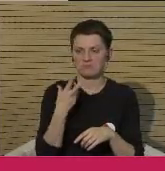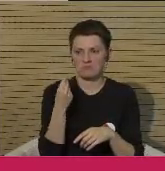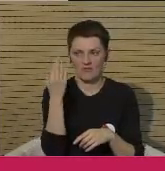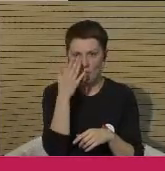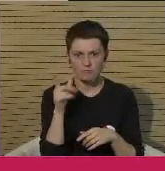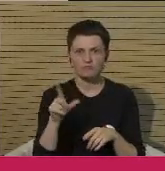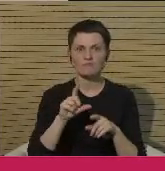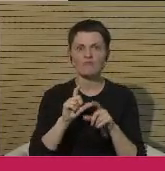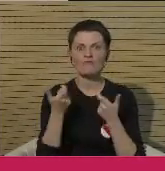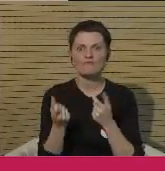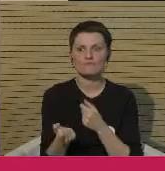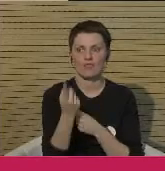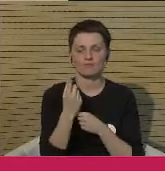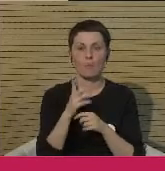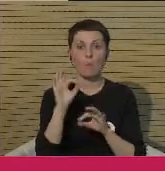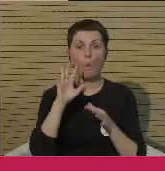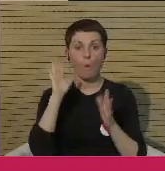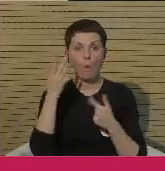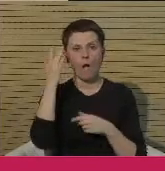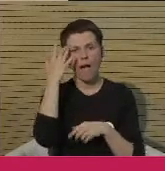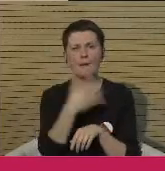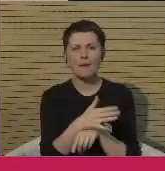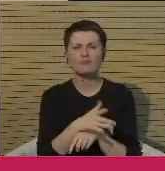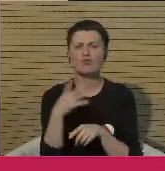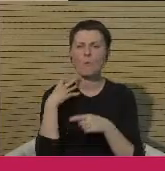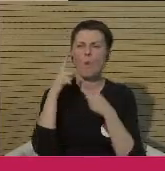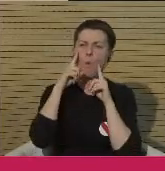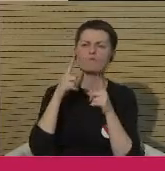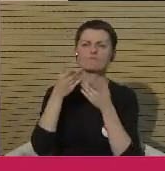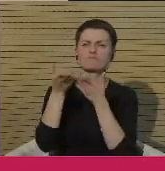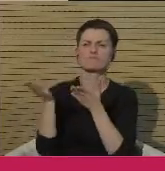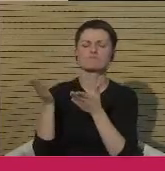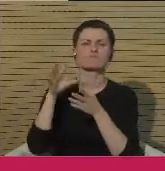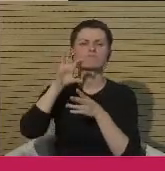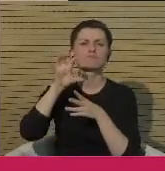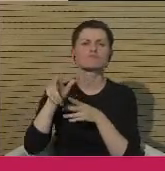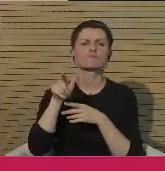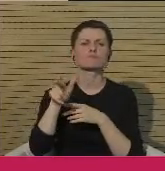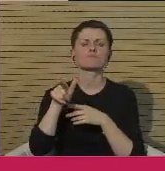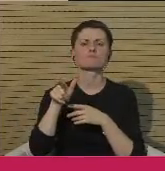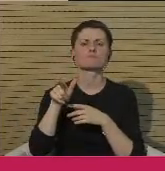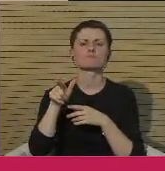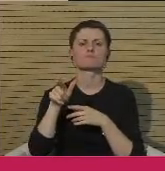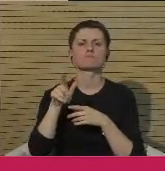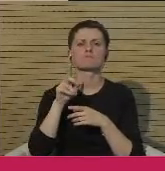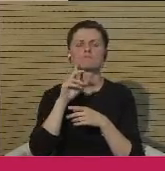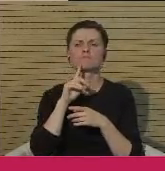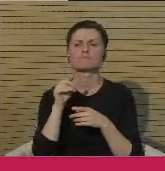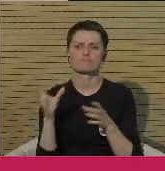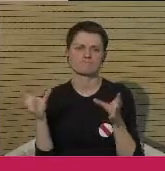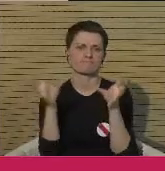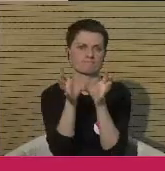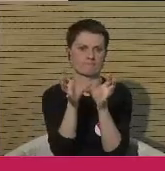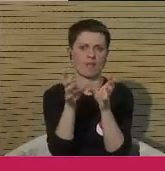It's hard to imagine in civic society that old people, elderly,